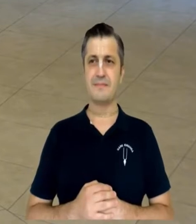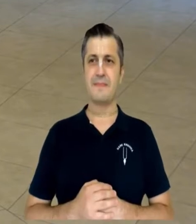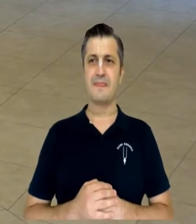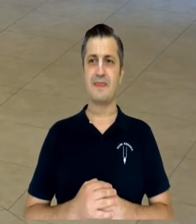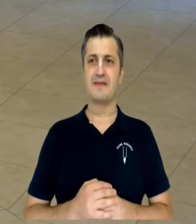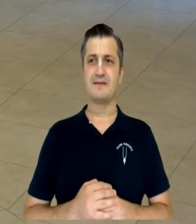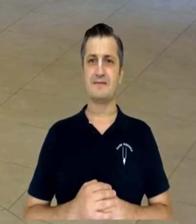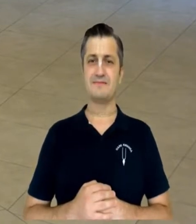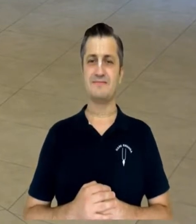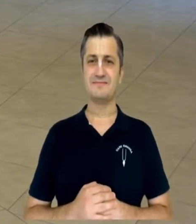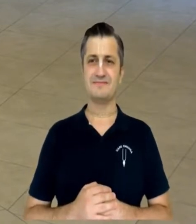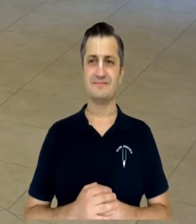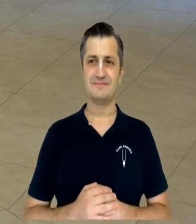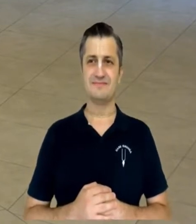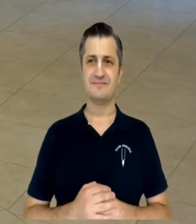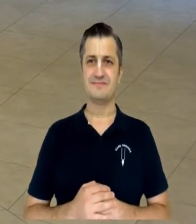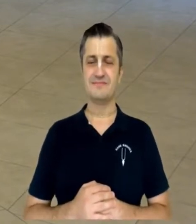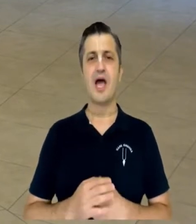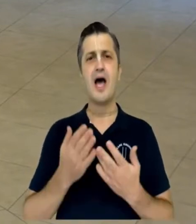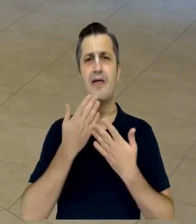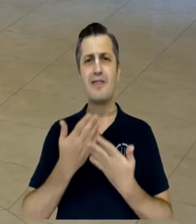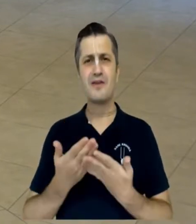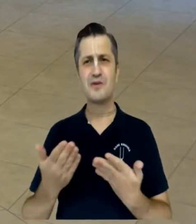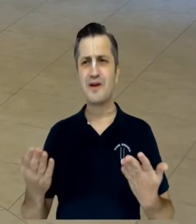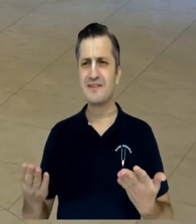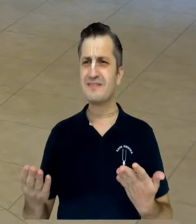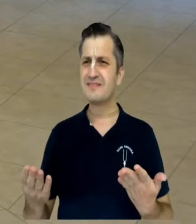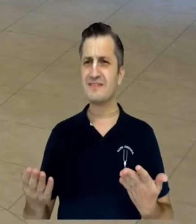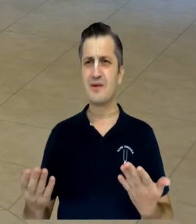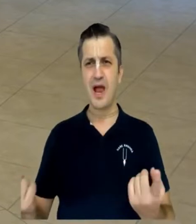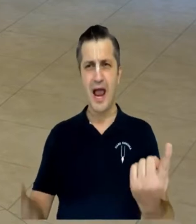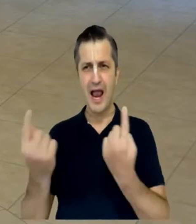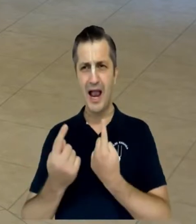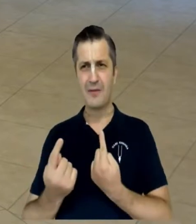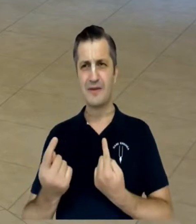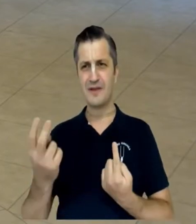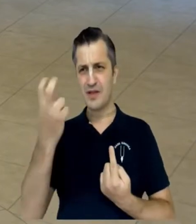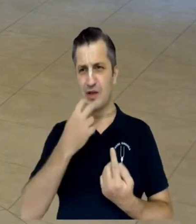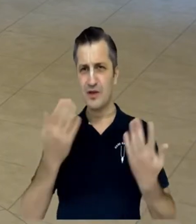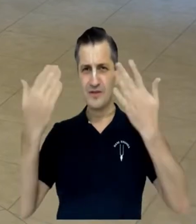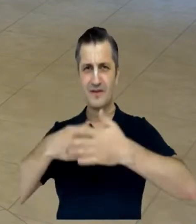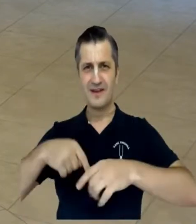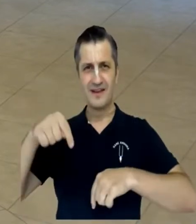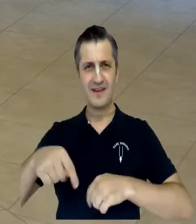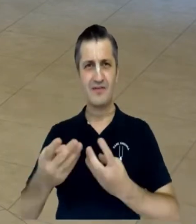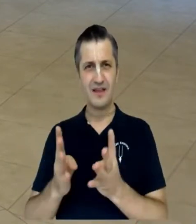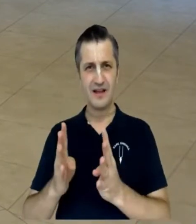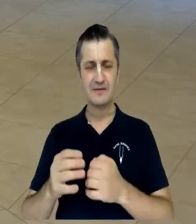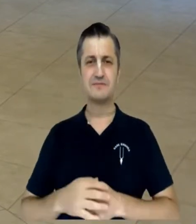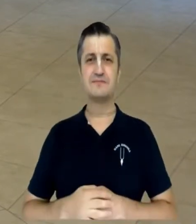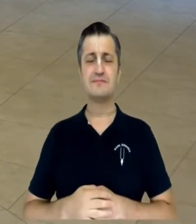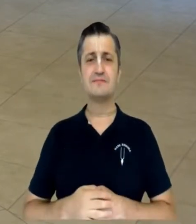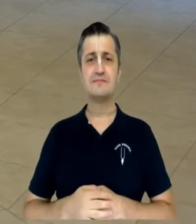So, thank you so much for coming tonight for this class. Before we start with the class, I would